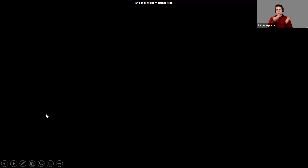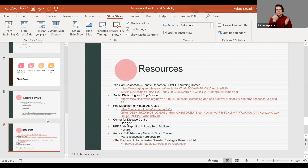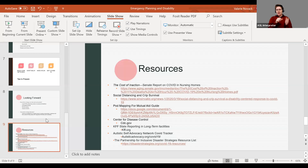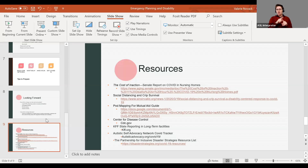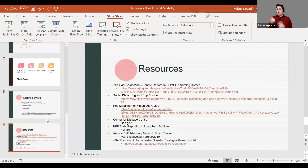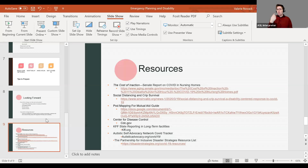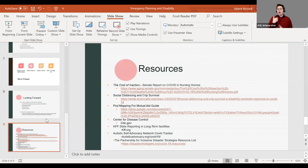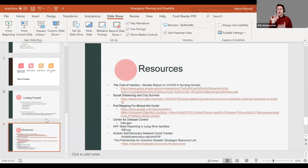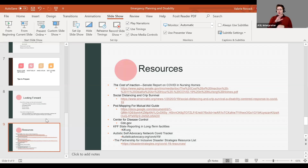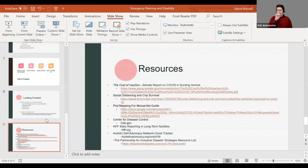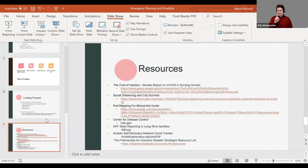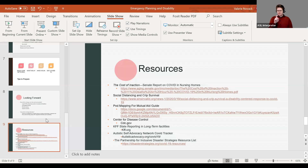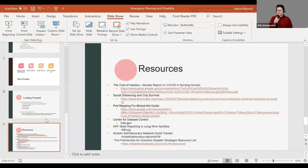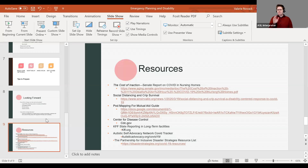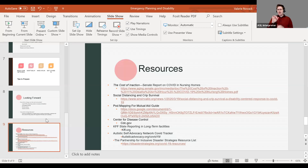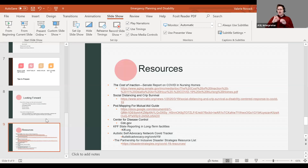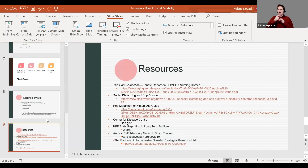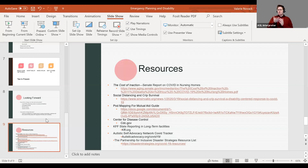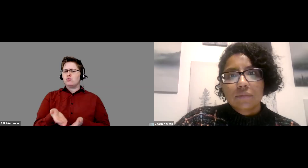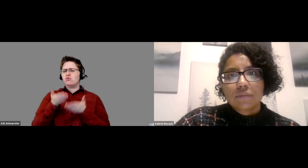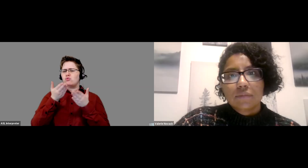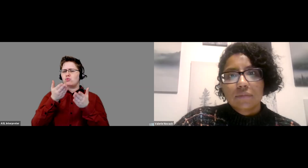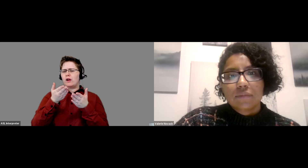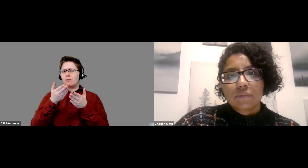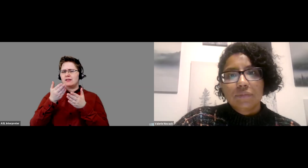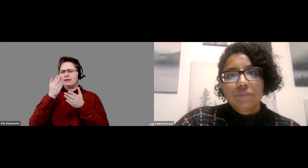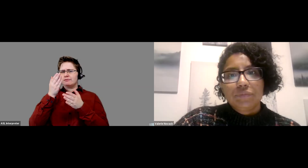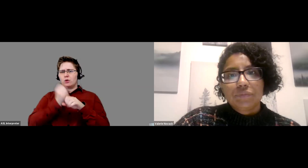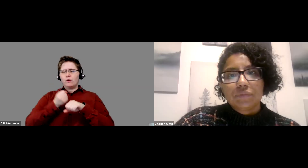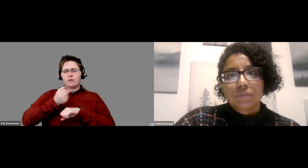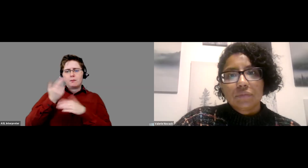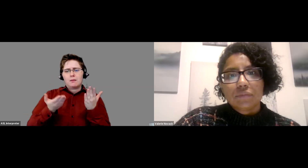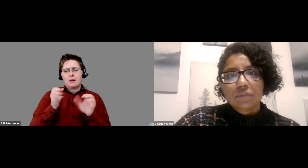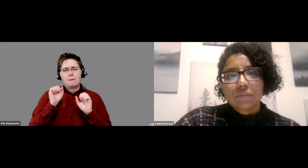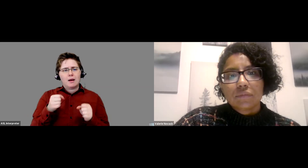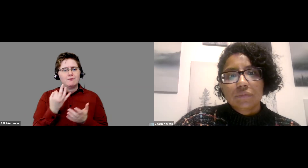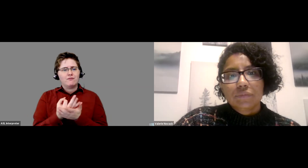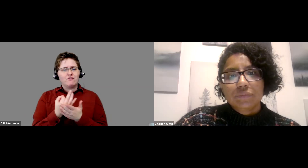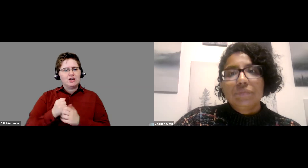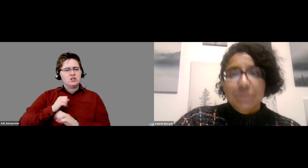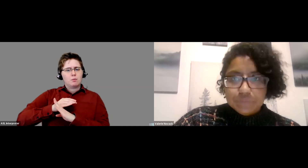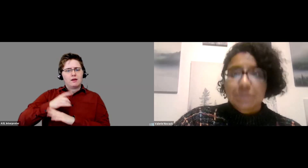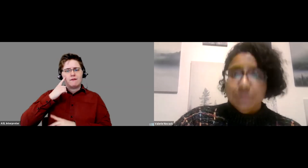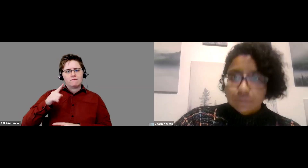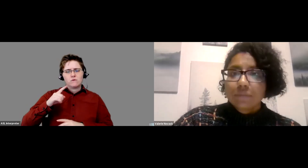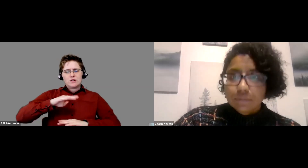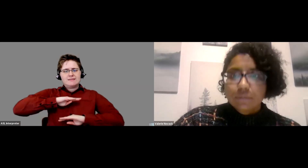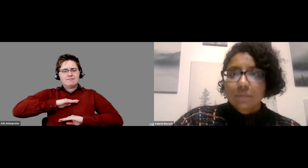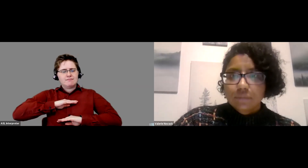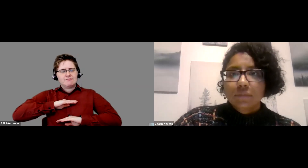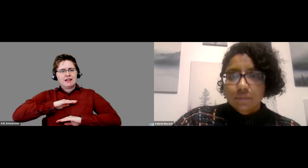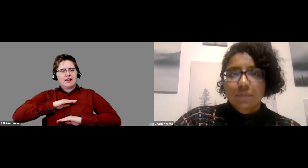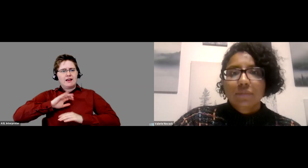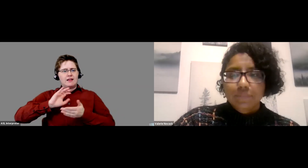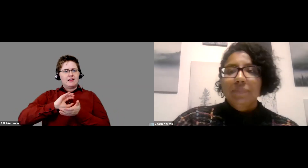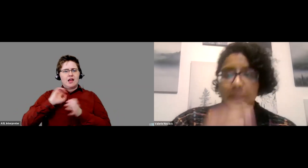going to ask is, how do you recommend overcoming maybe possible financial barriers to meeting the level of